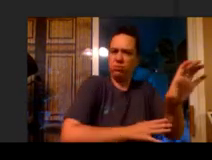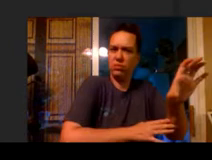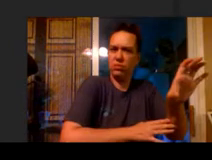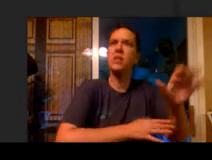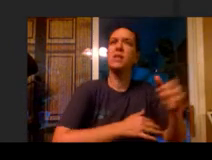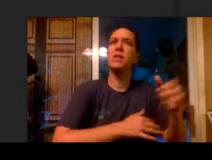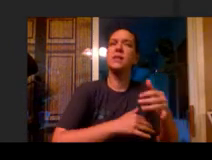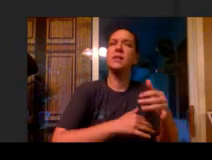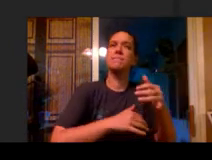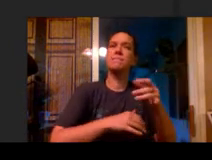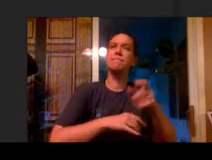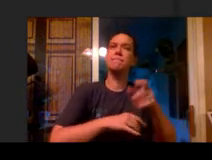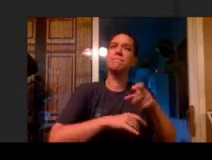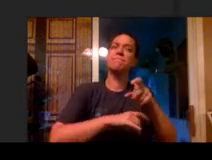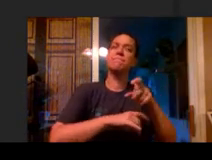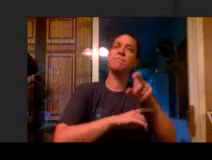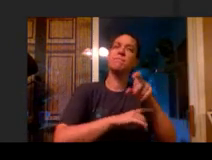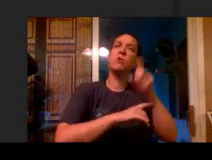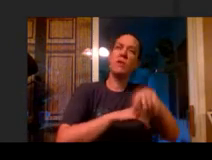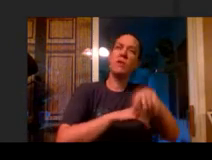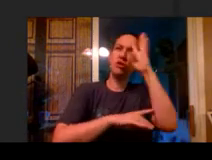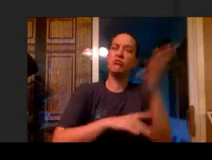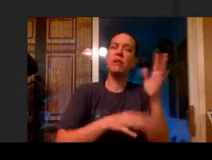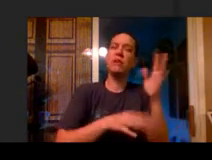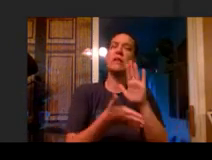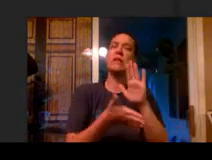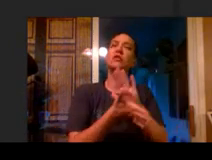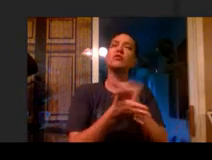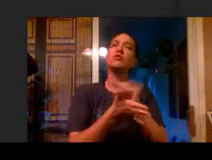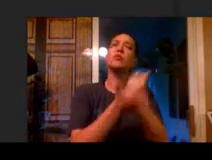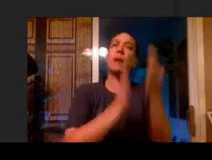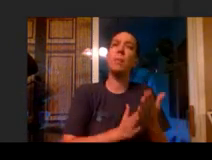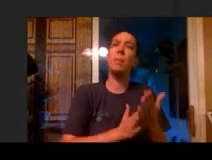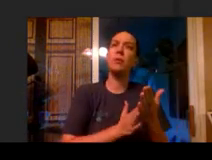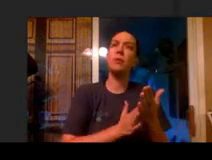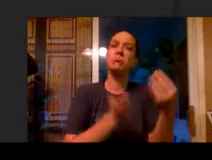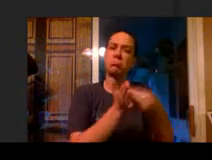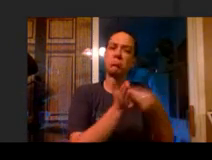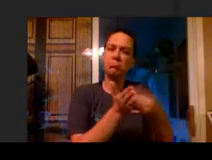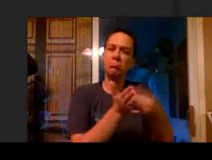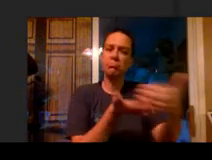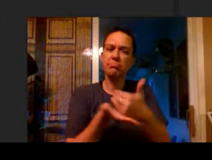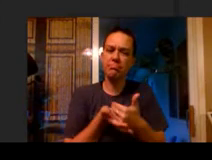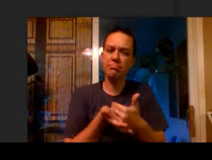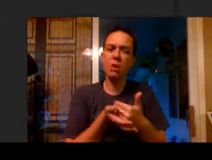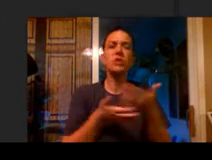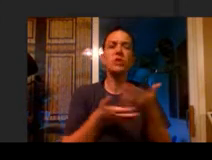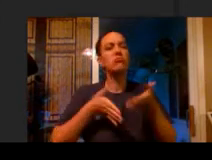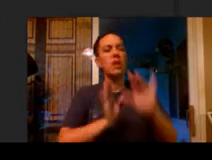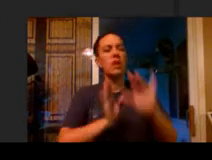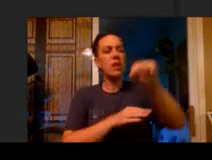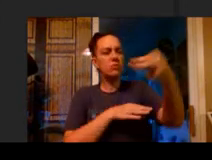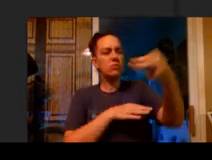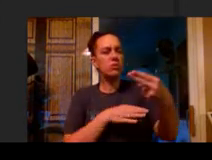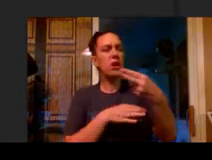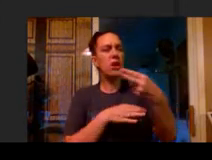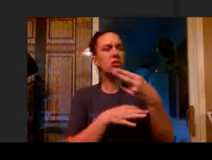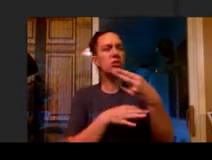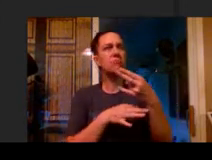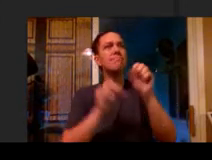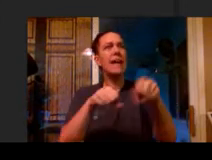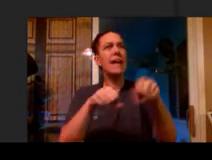needed to create a school helper fund, which will allow Josh to better enforce school